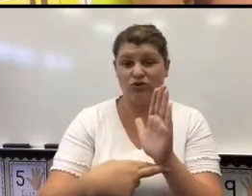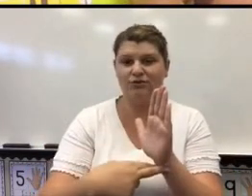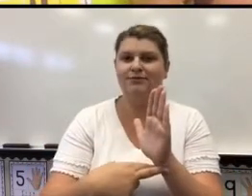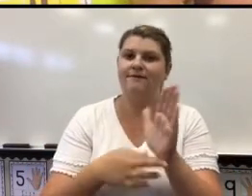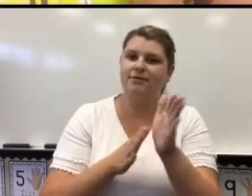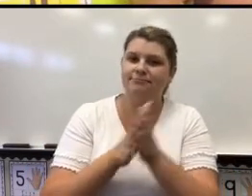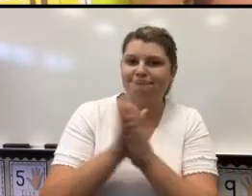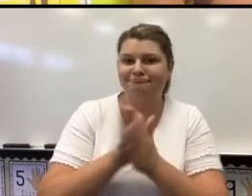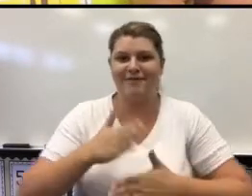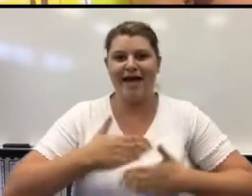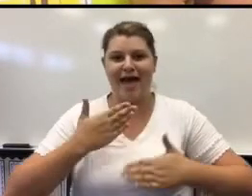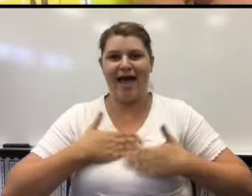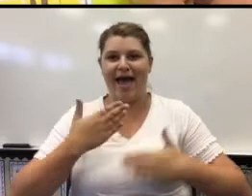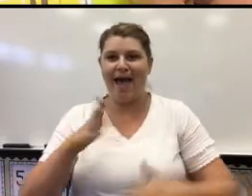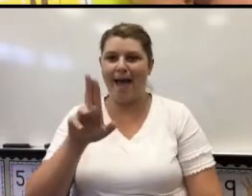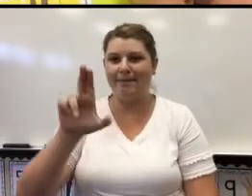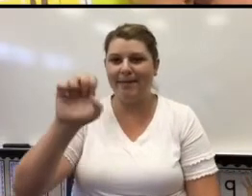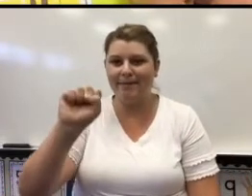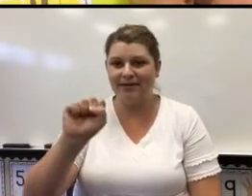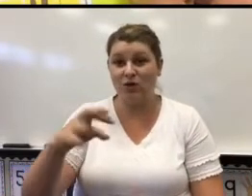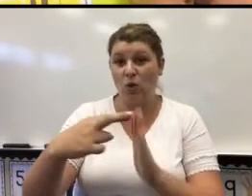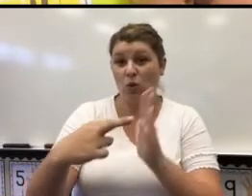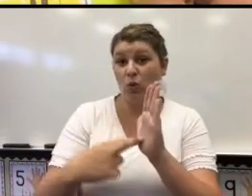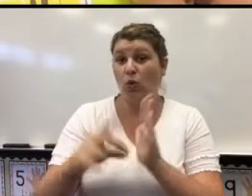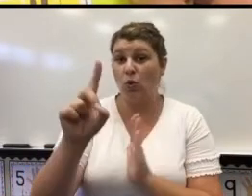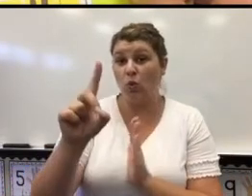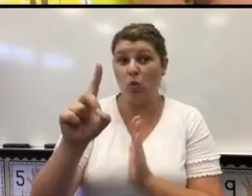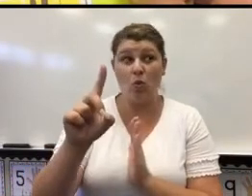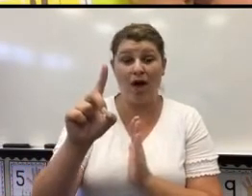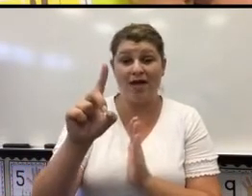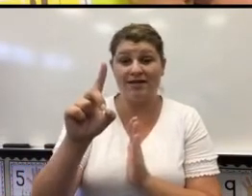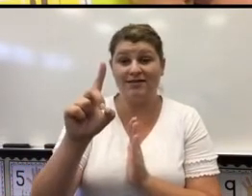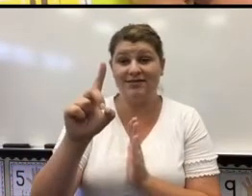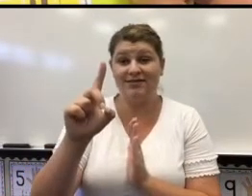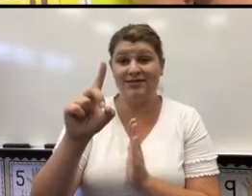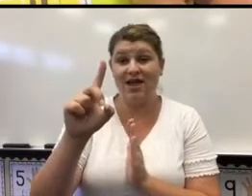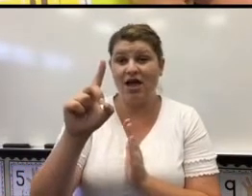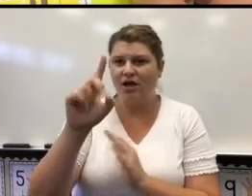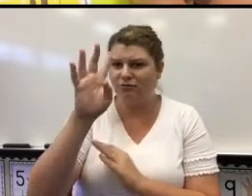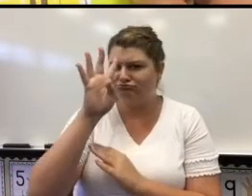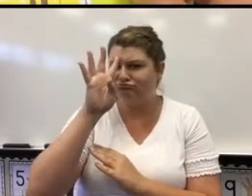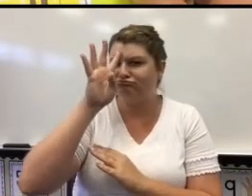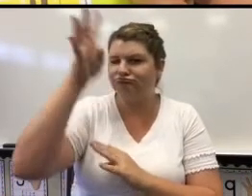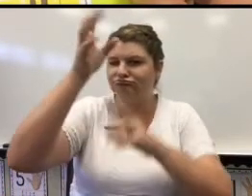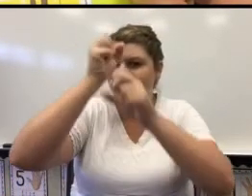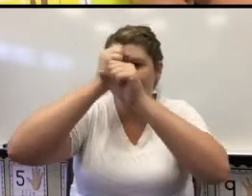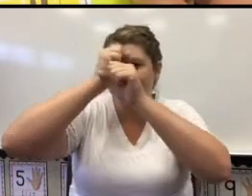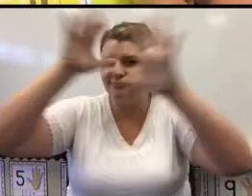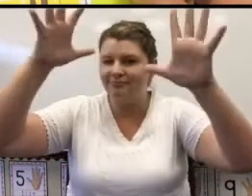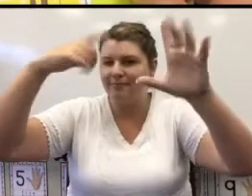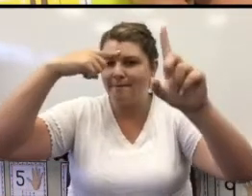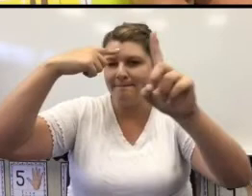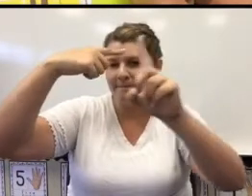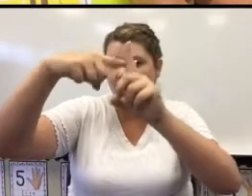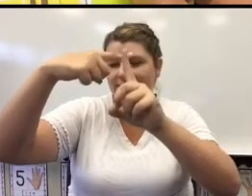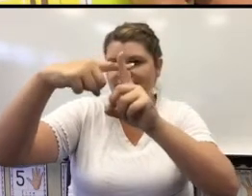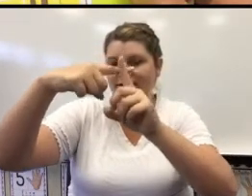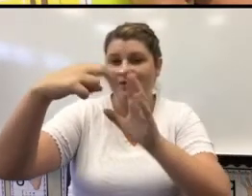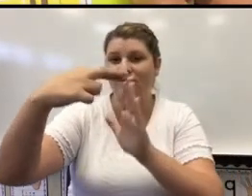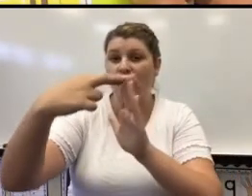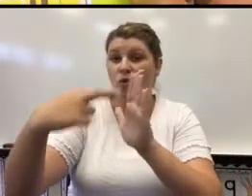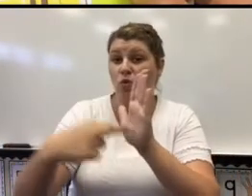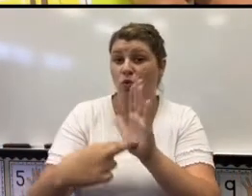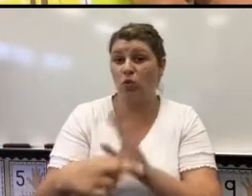that listed the 5 rules of the energy bus. Rule 1, create